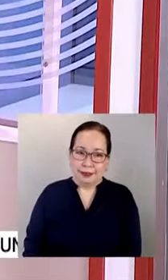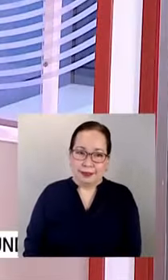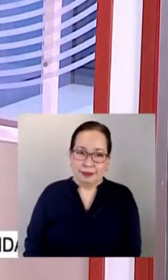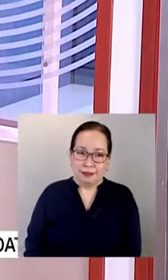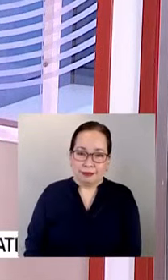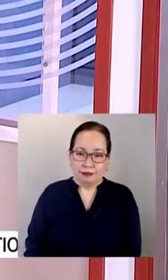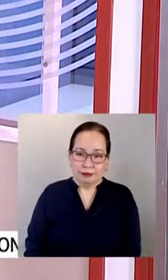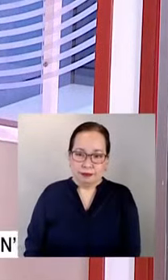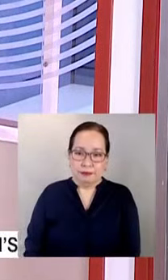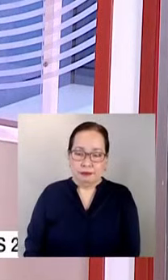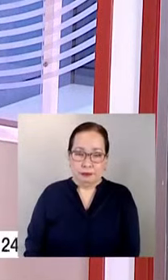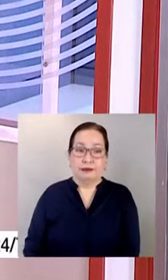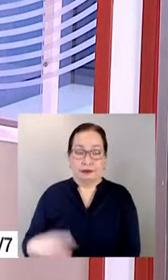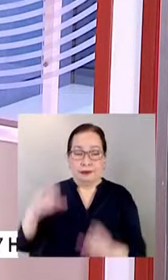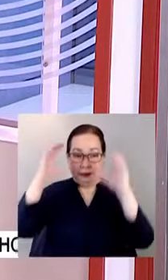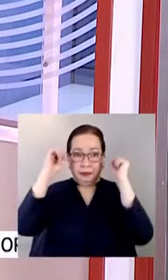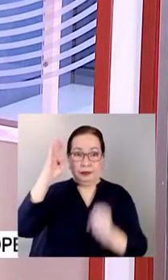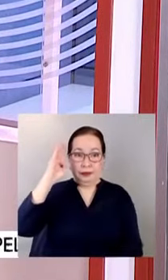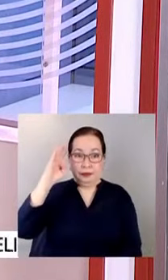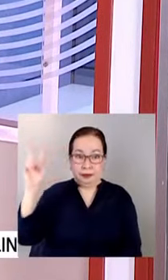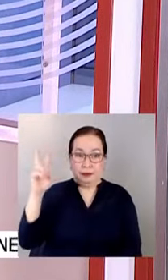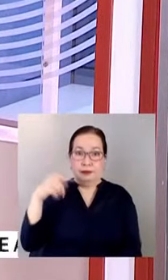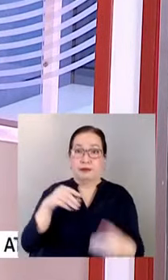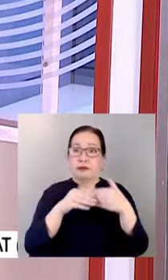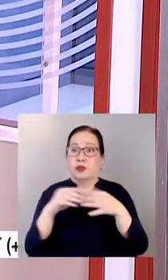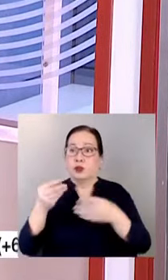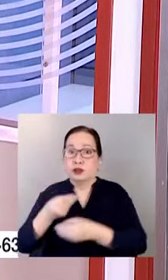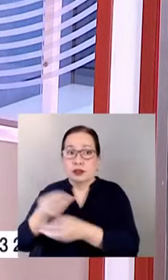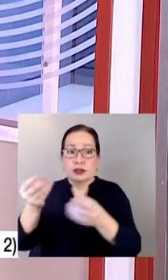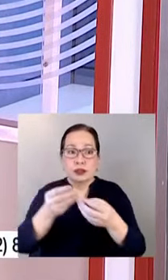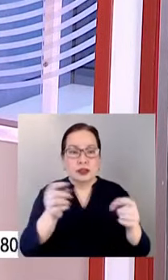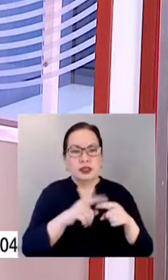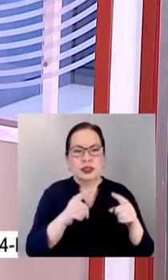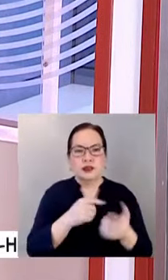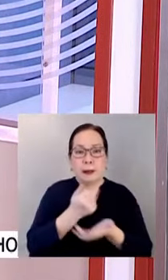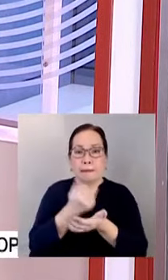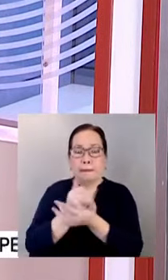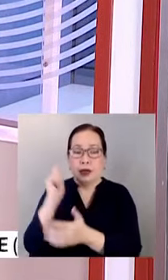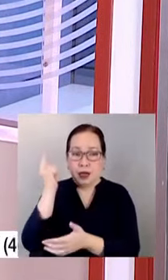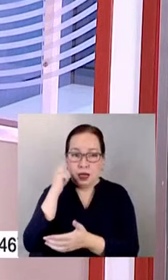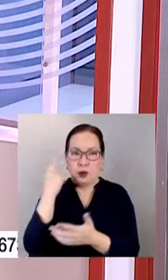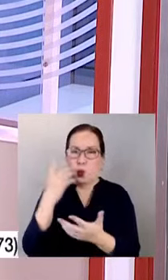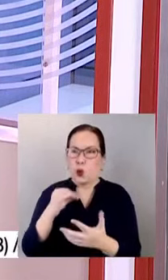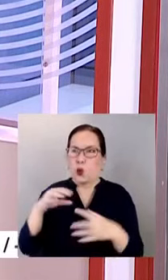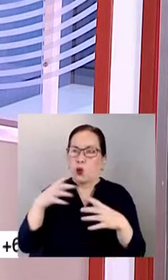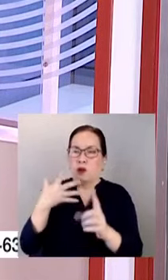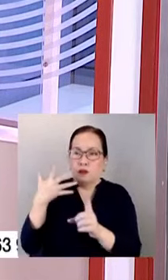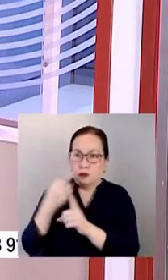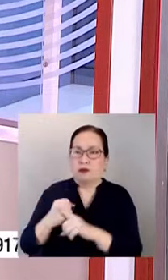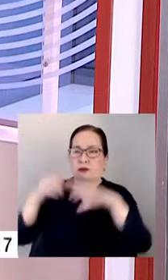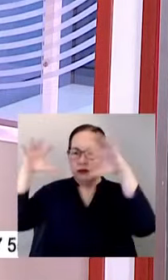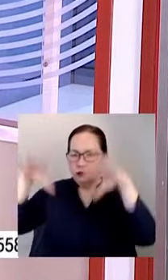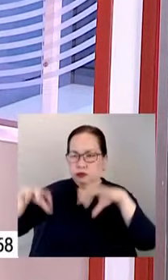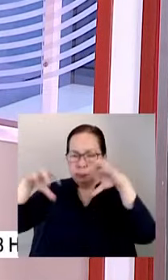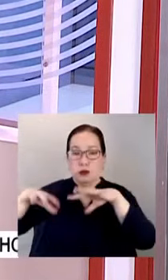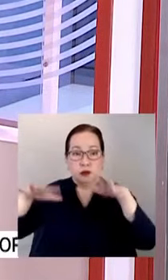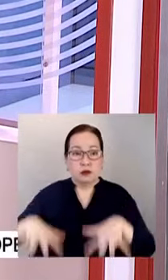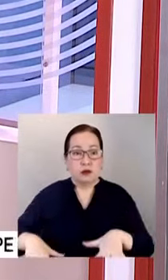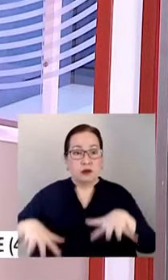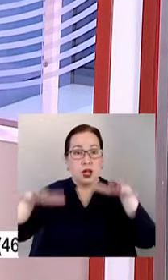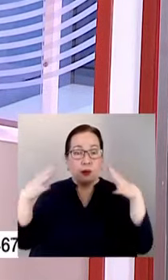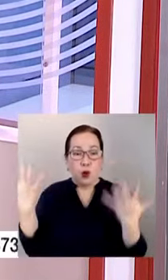Well, President Ferdinand Marcos Jr. leads the distribution of various government assistance to victims of heavy rains and flash floods in Hingoog City in